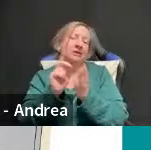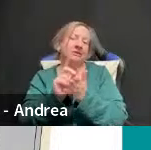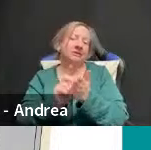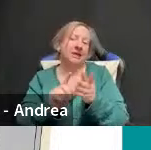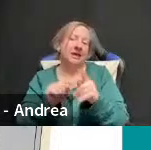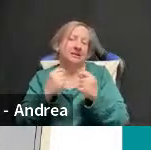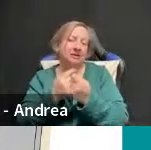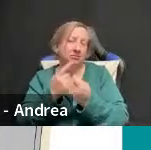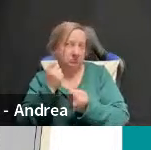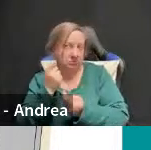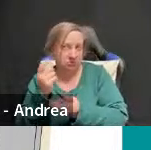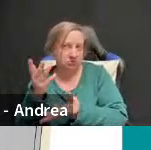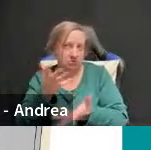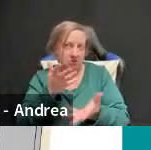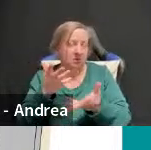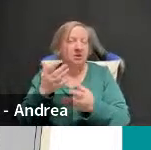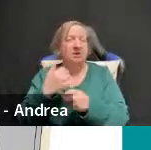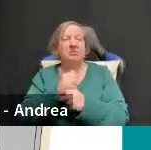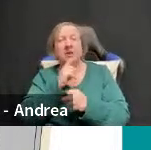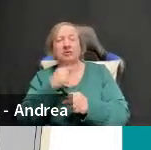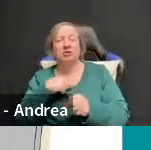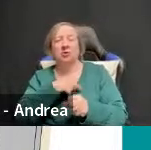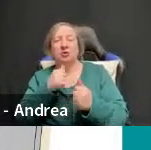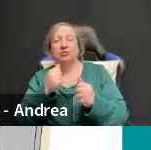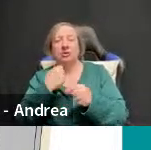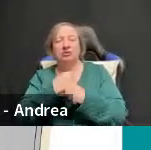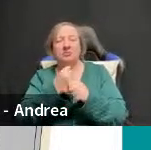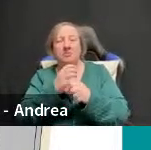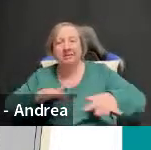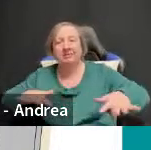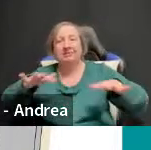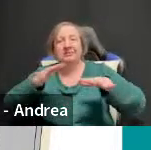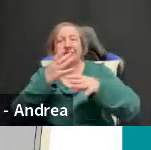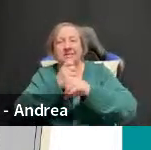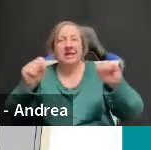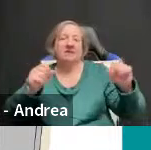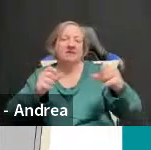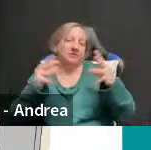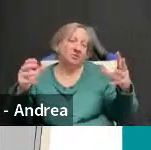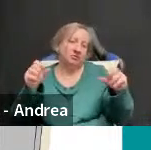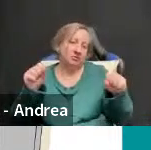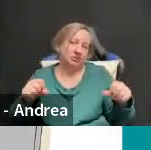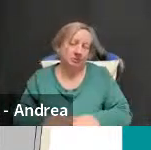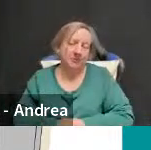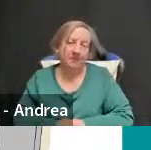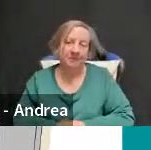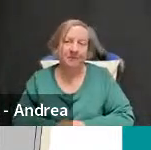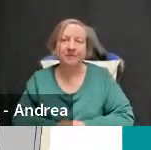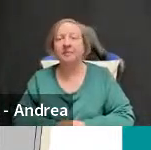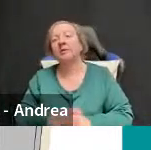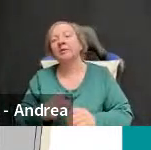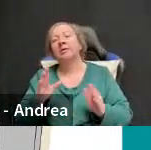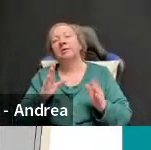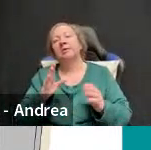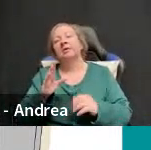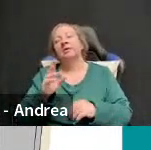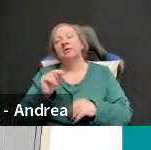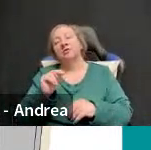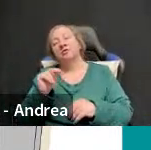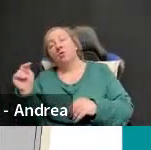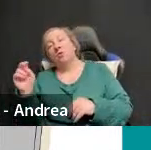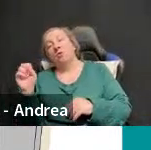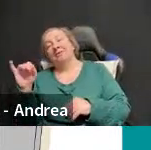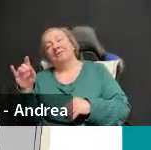kind of understand, to make sure that we try to make the spaces as safe as possible. And then off to the north side,